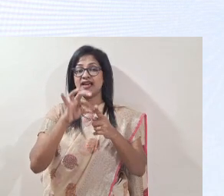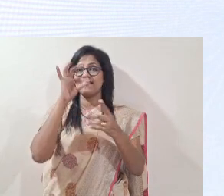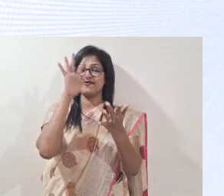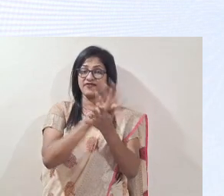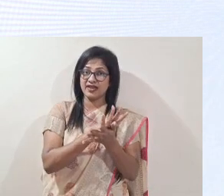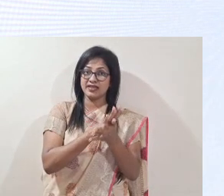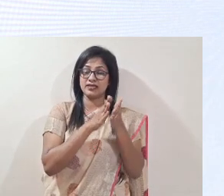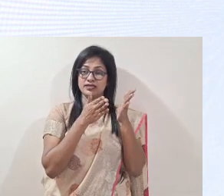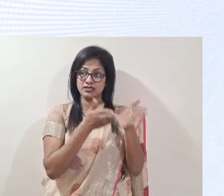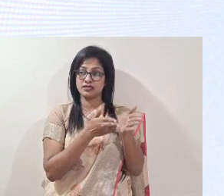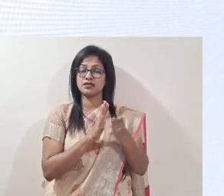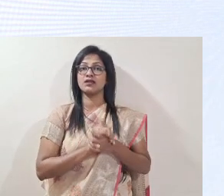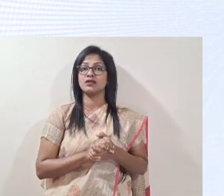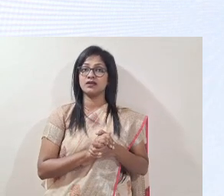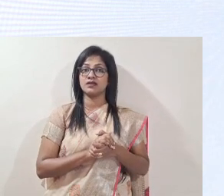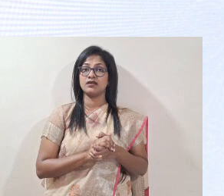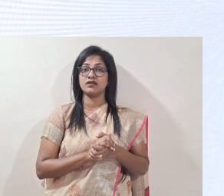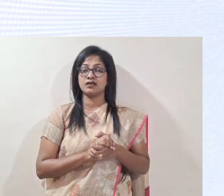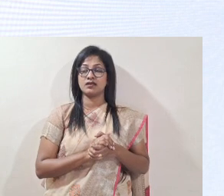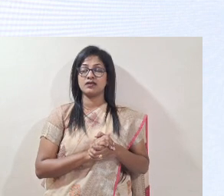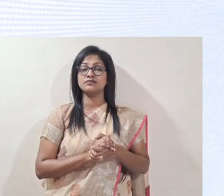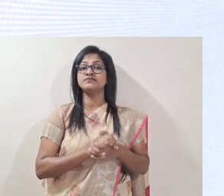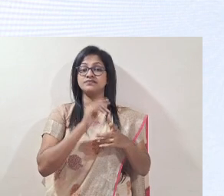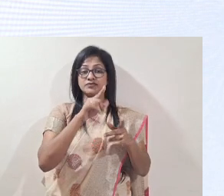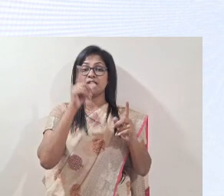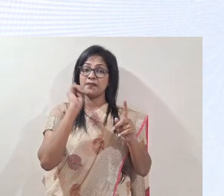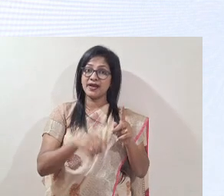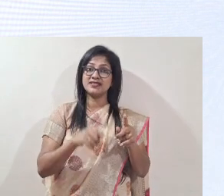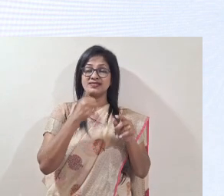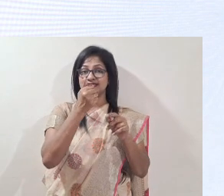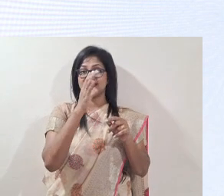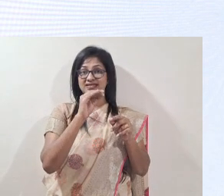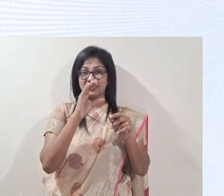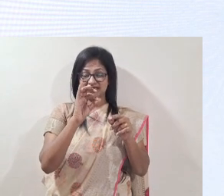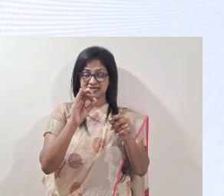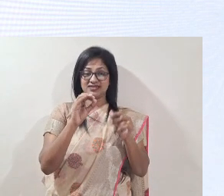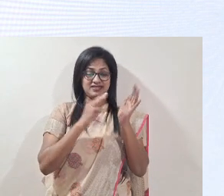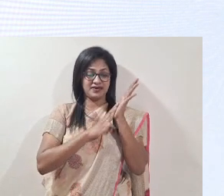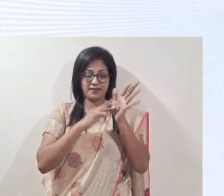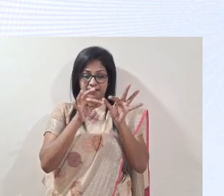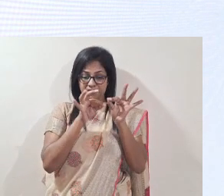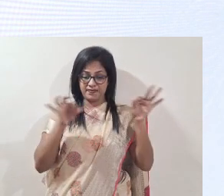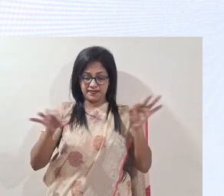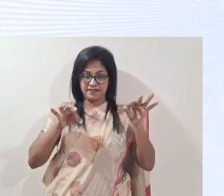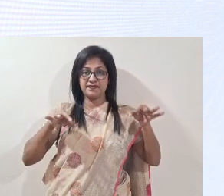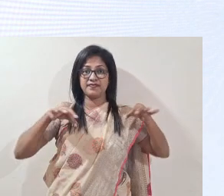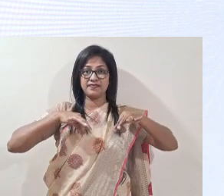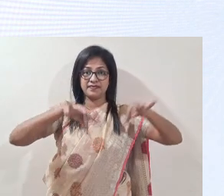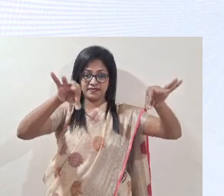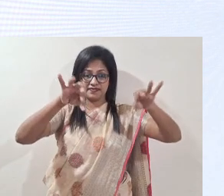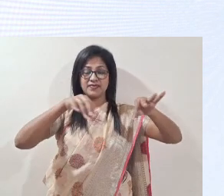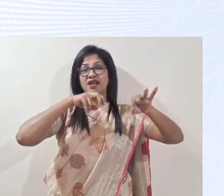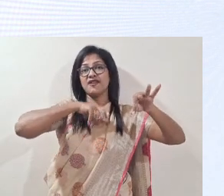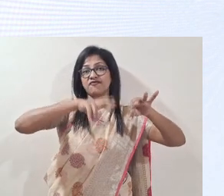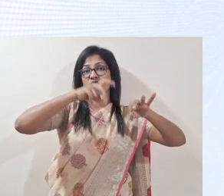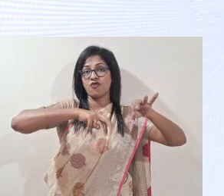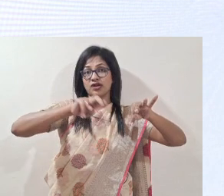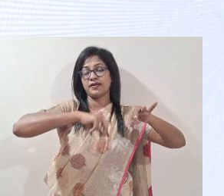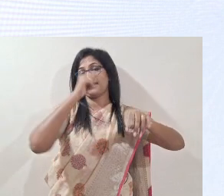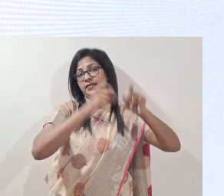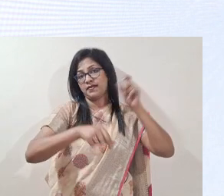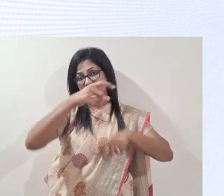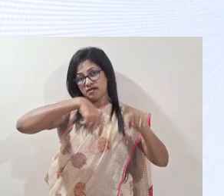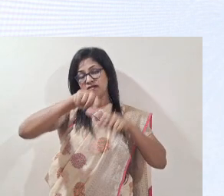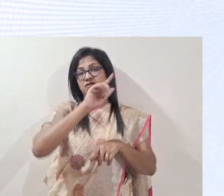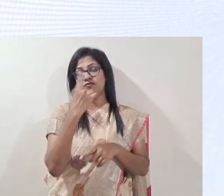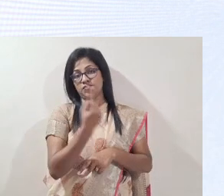fixed parameters were that we have to have a 600-meter way free for pedestrians or for people who are walking onto